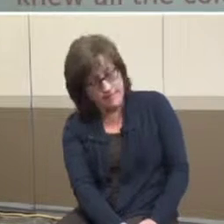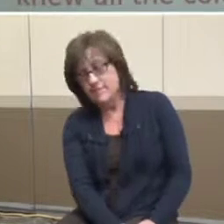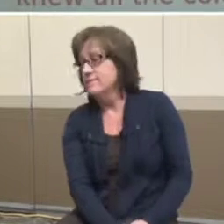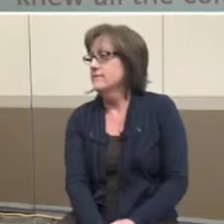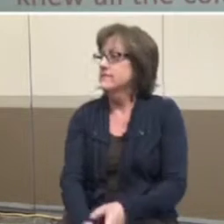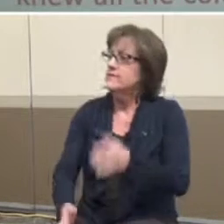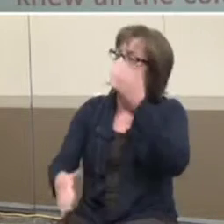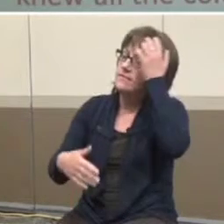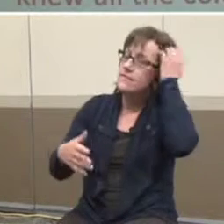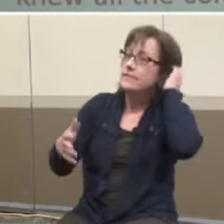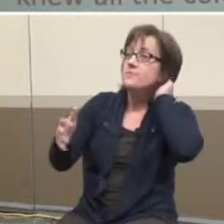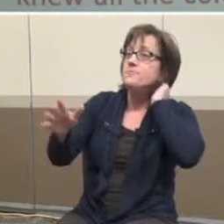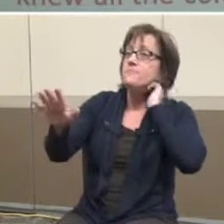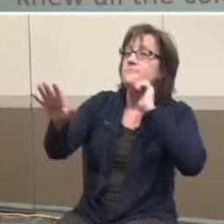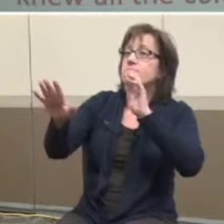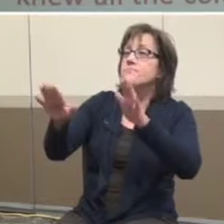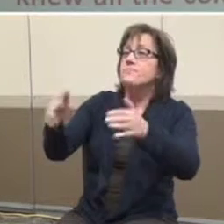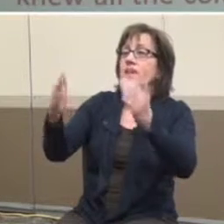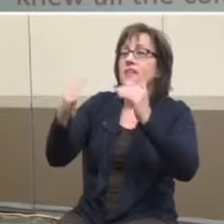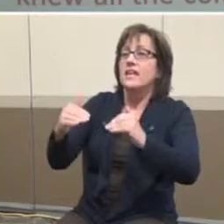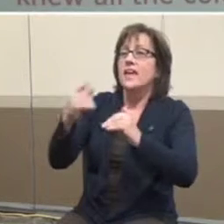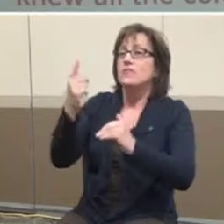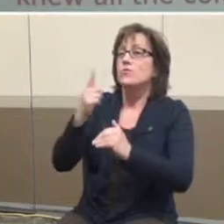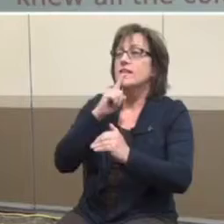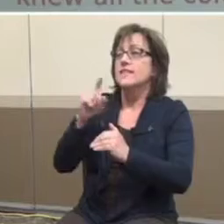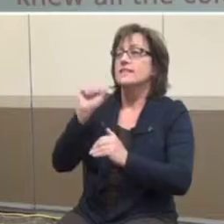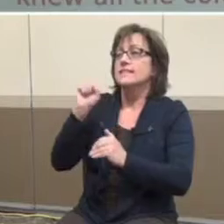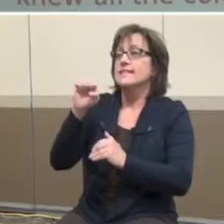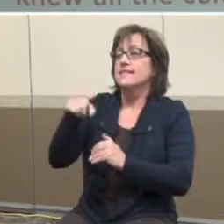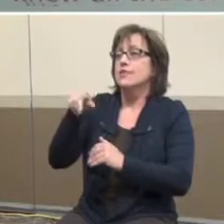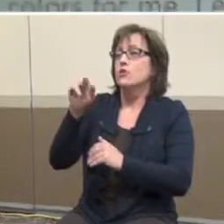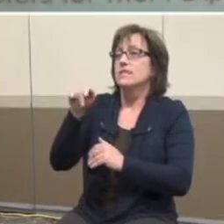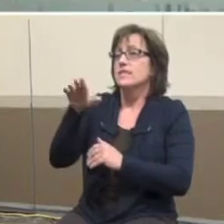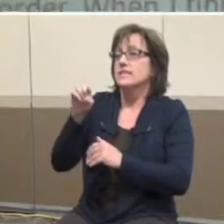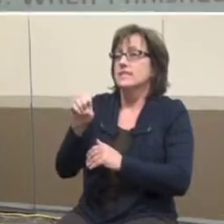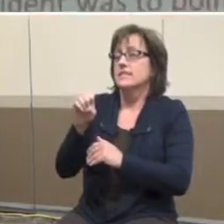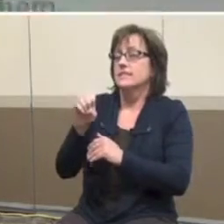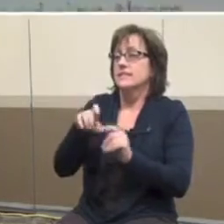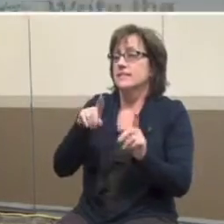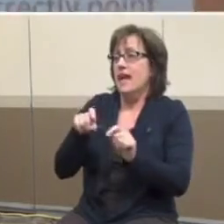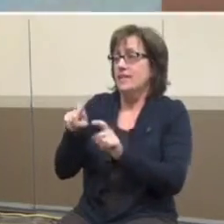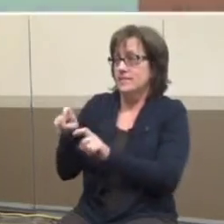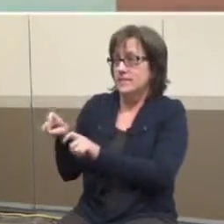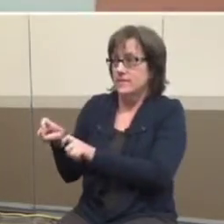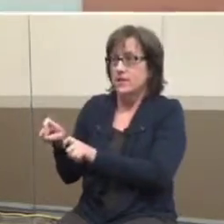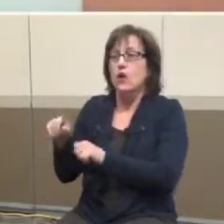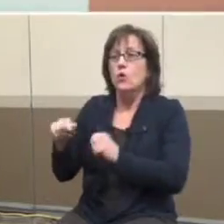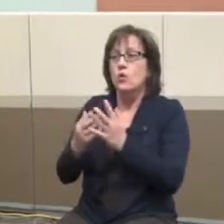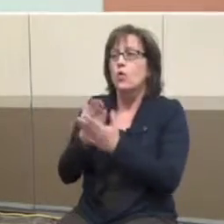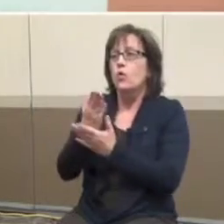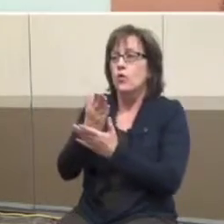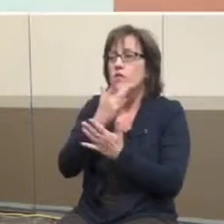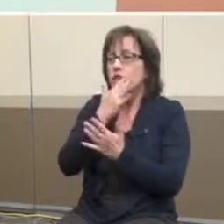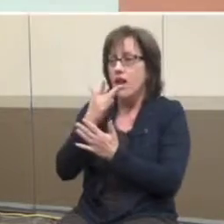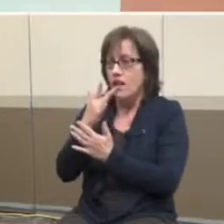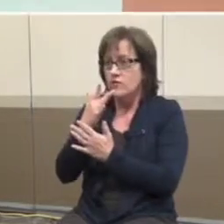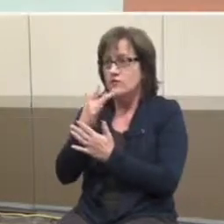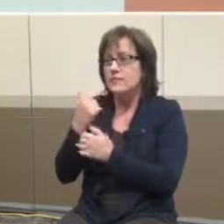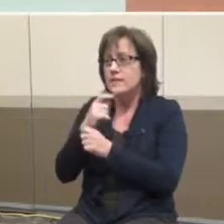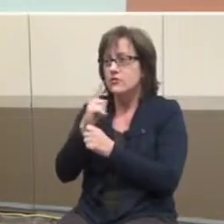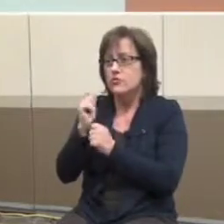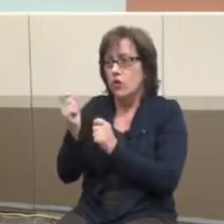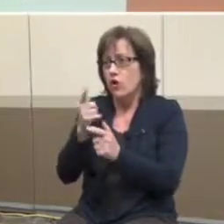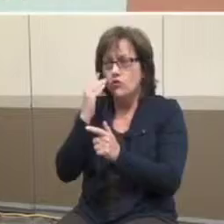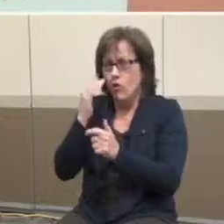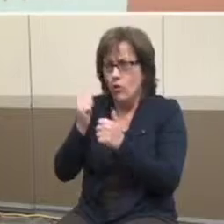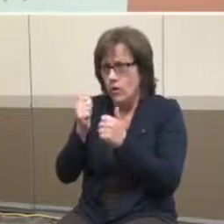All right. The next one is a sequence test. We're going to go through the colors to make sure everyone knows where they are. For the students,